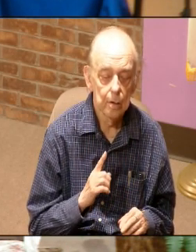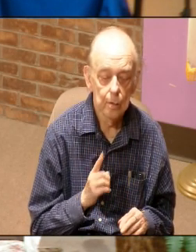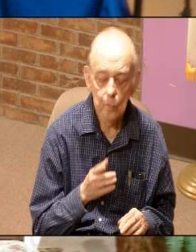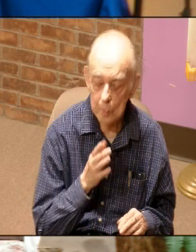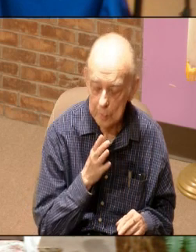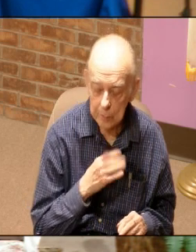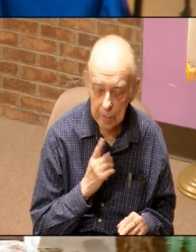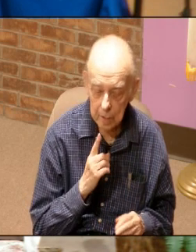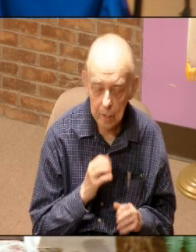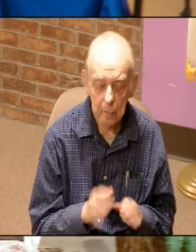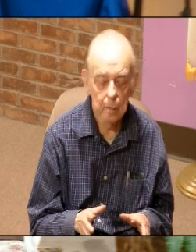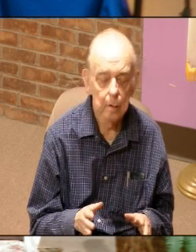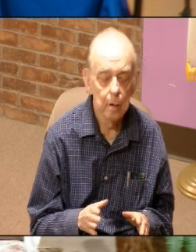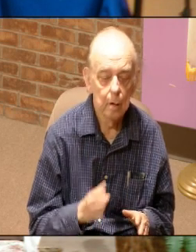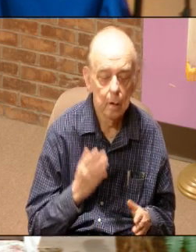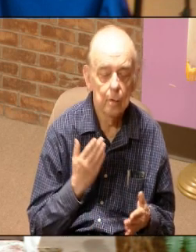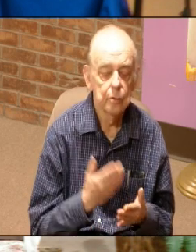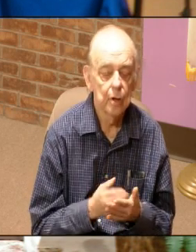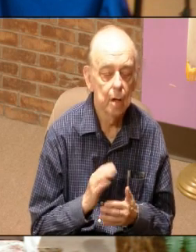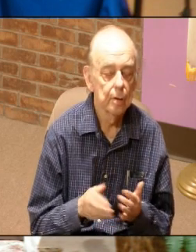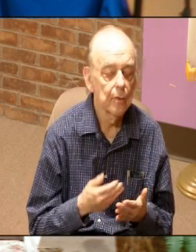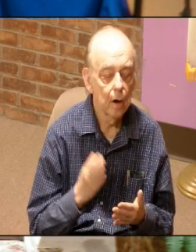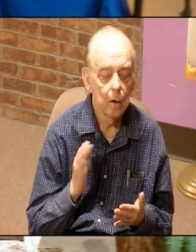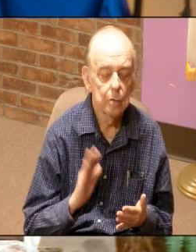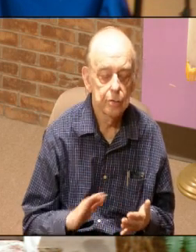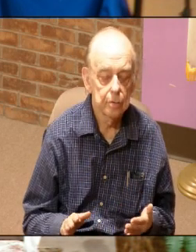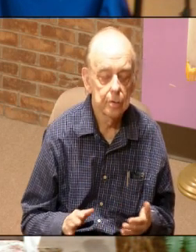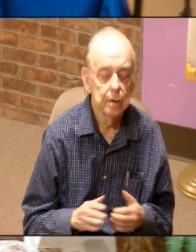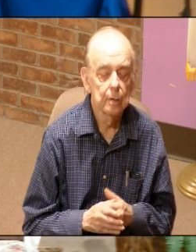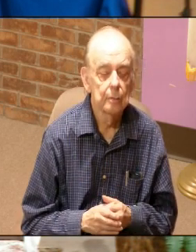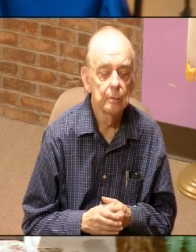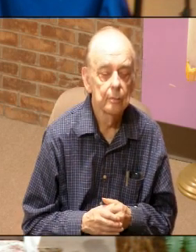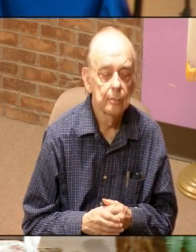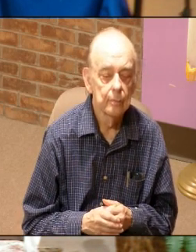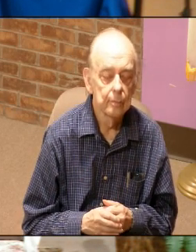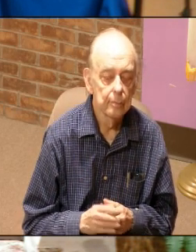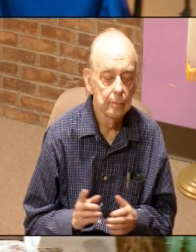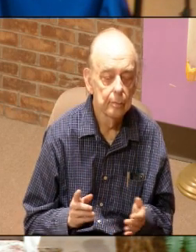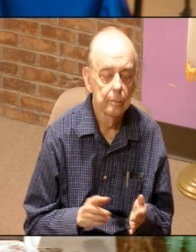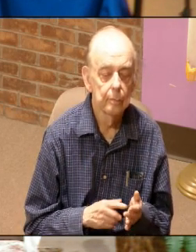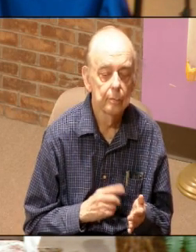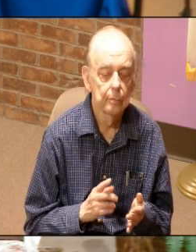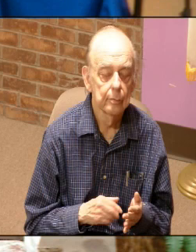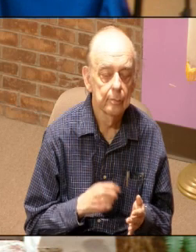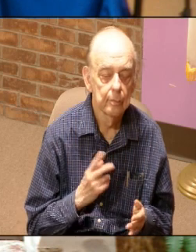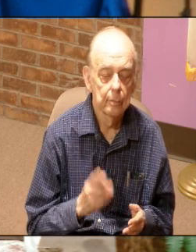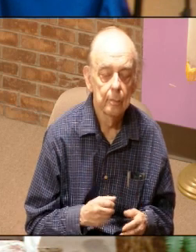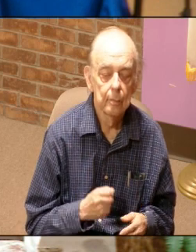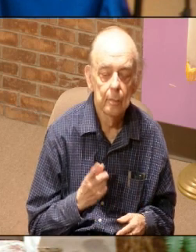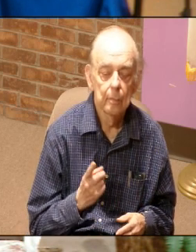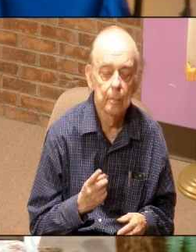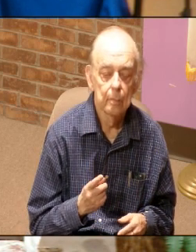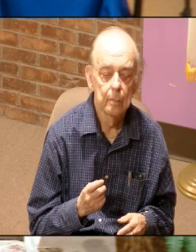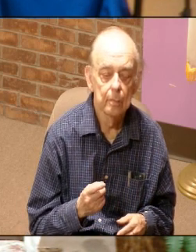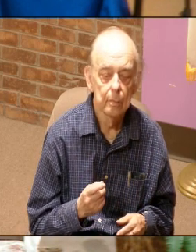with a child of all childs. And sometimes we need to understand